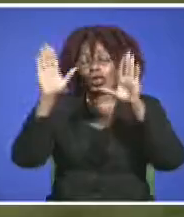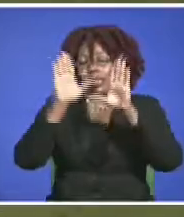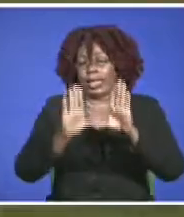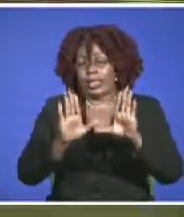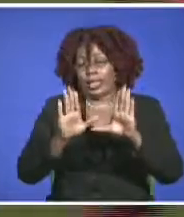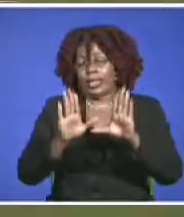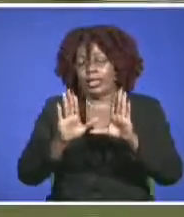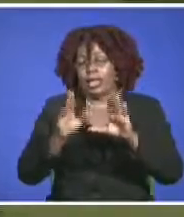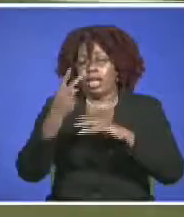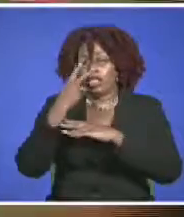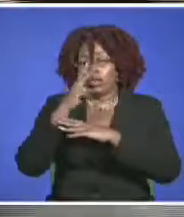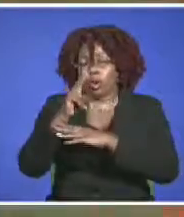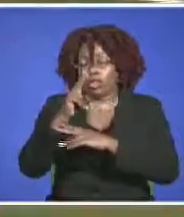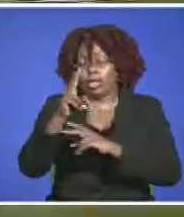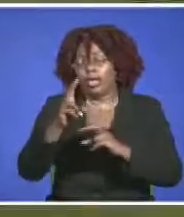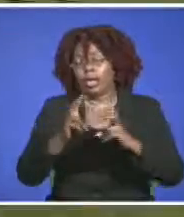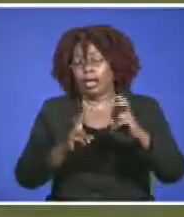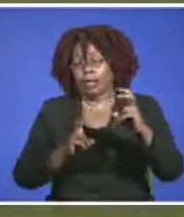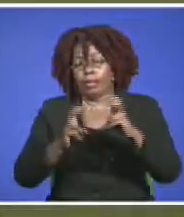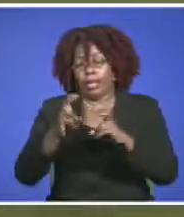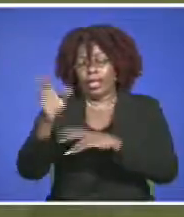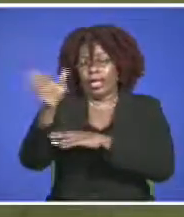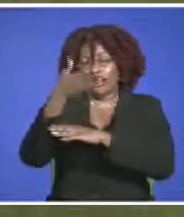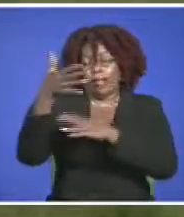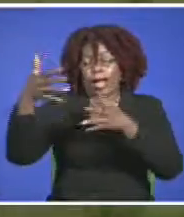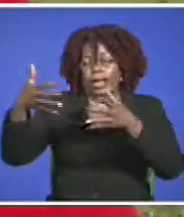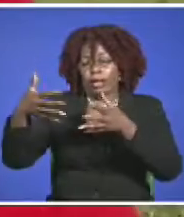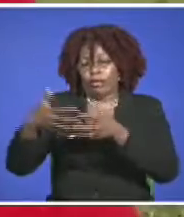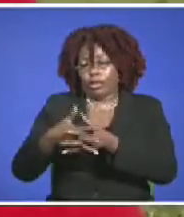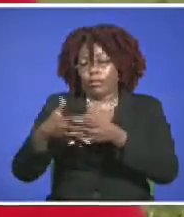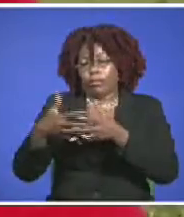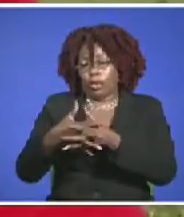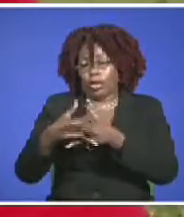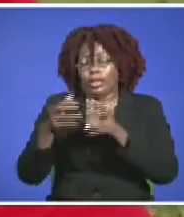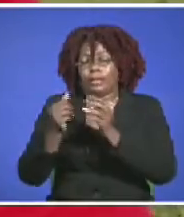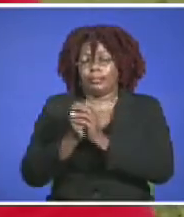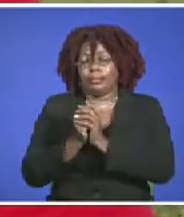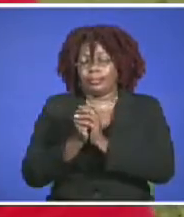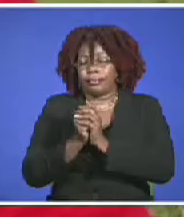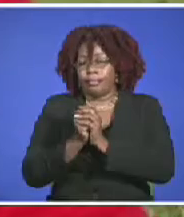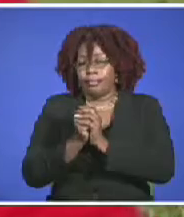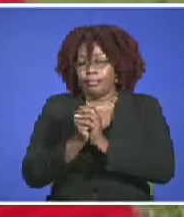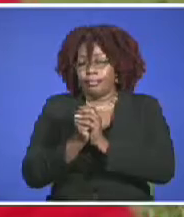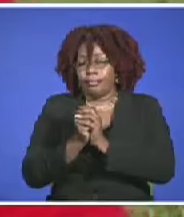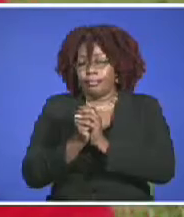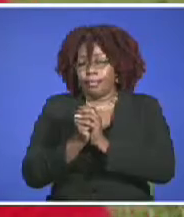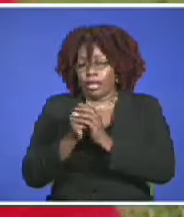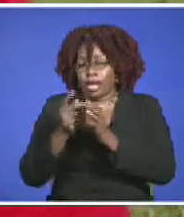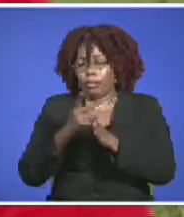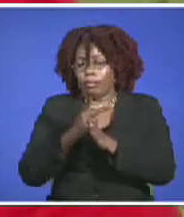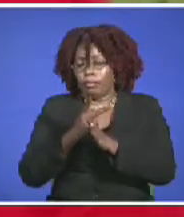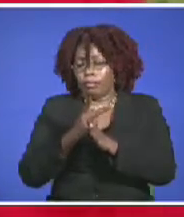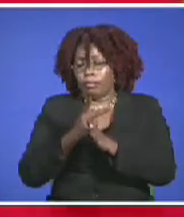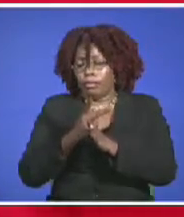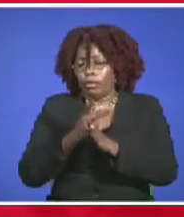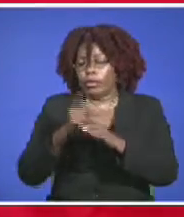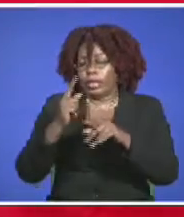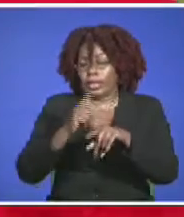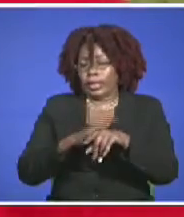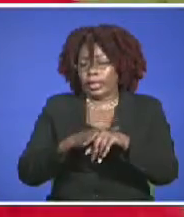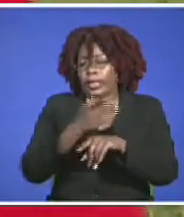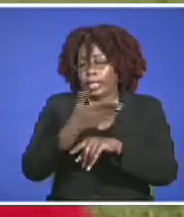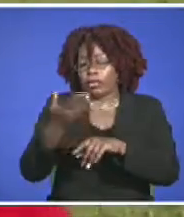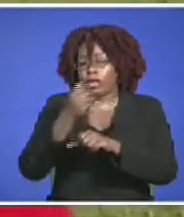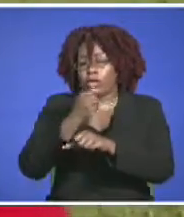by watching some competitive flag football games. Issues with our play calls and personnel. Things we're going to work on